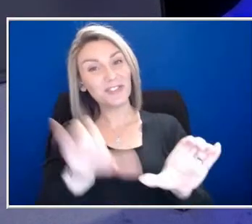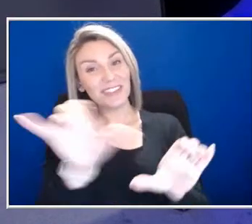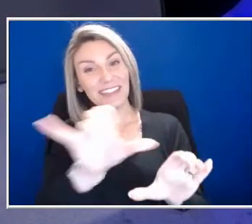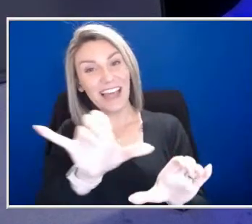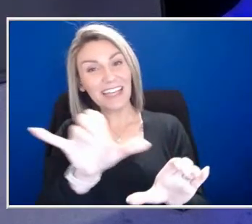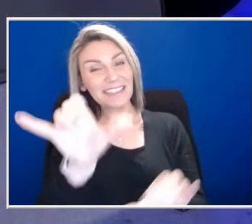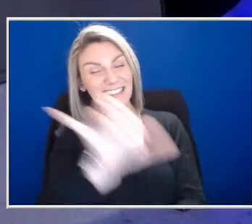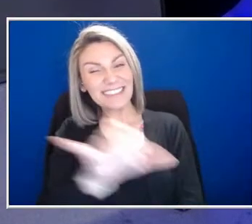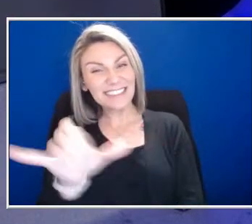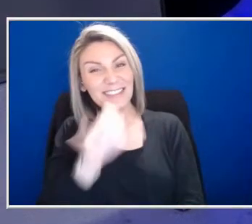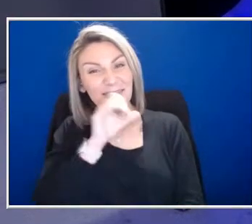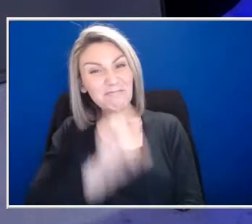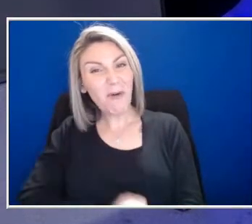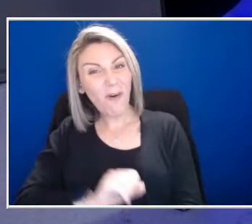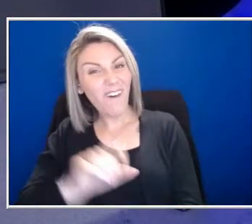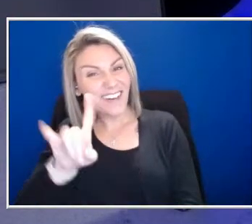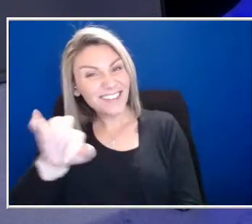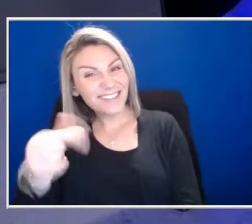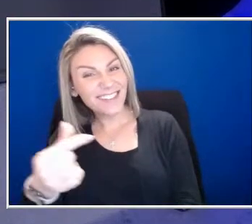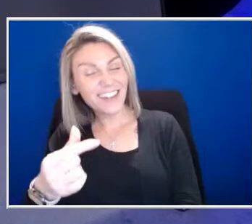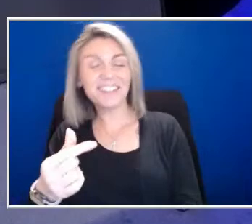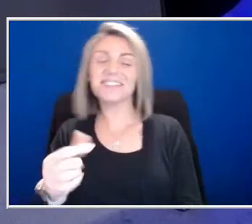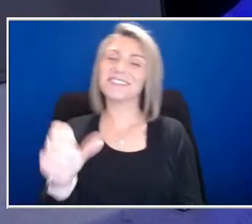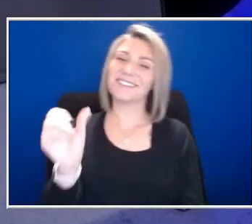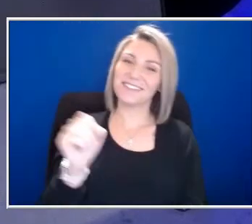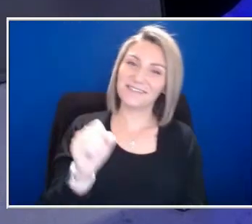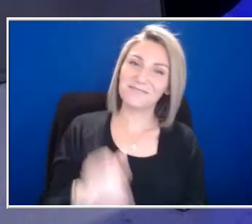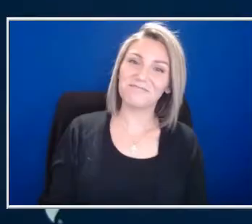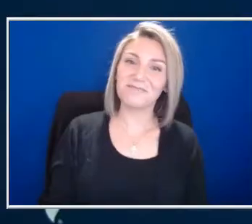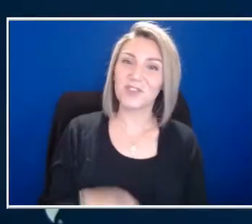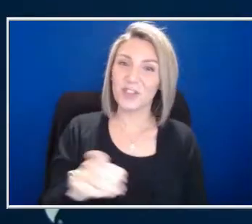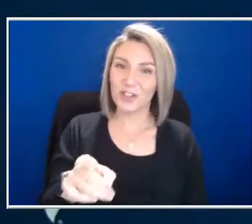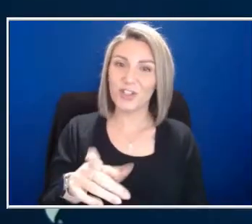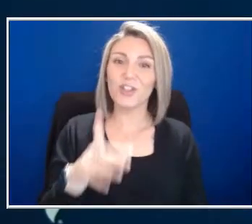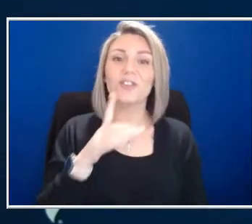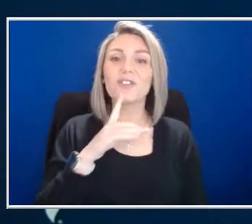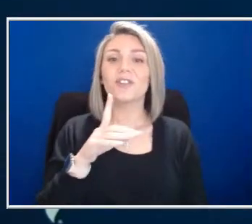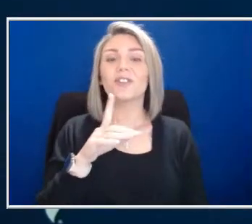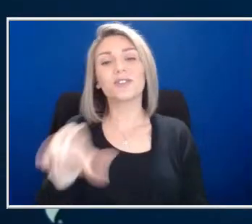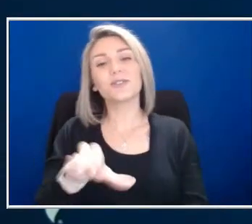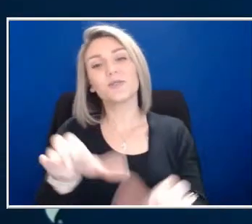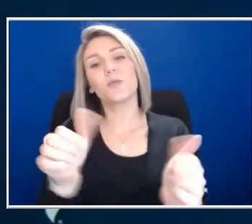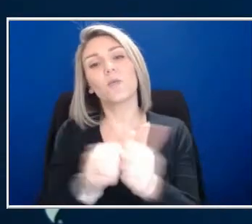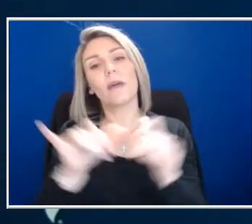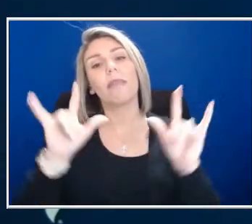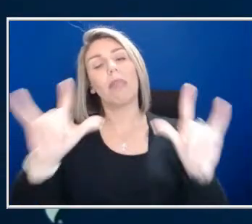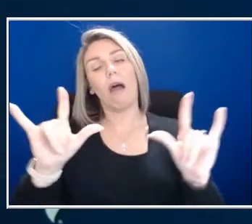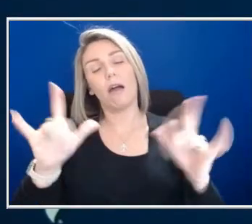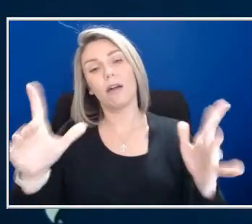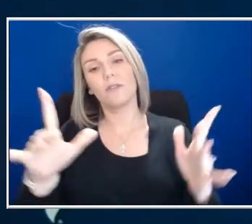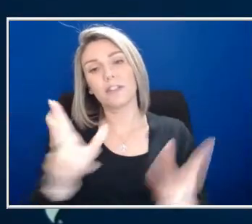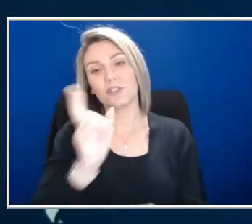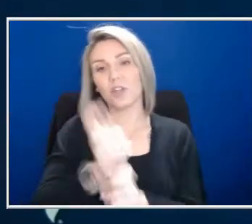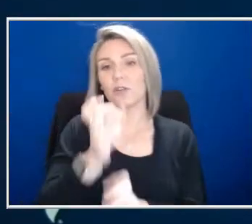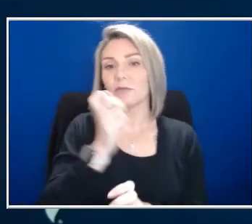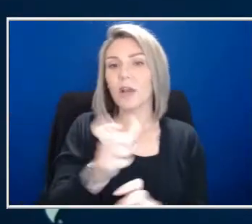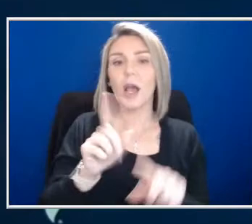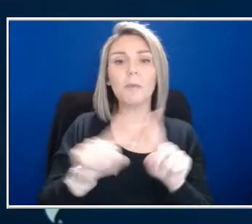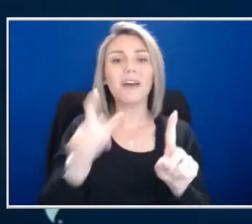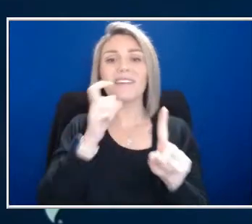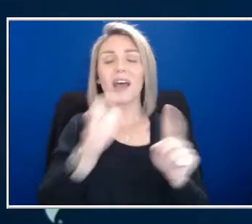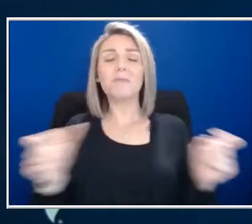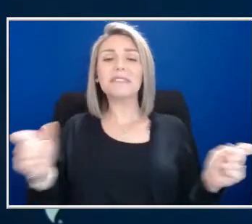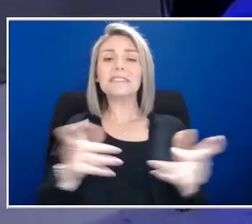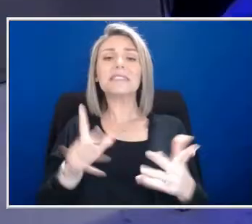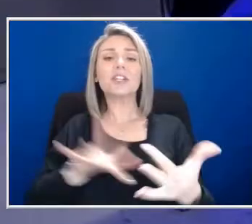before? Well, I mean, you're going to go at it with kid gloves. Right. You just don't know. It's hard not to. But don't be afraid to reach out, I guess, is my